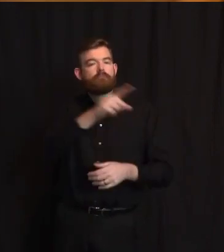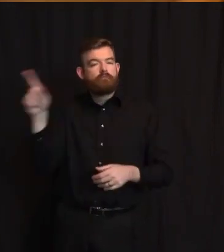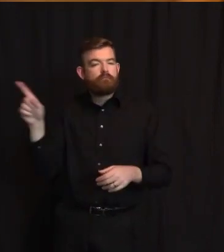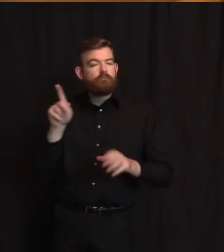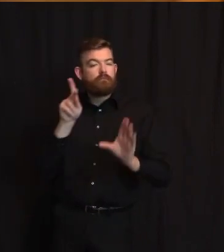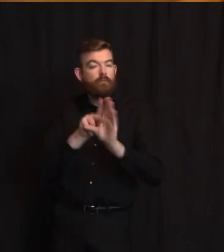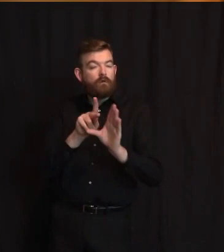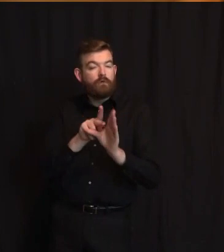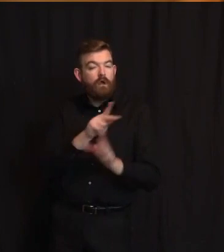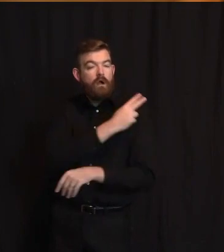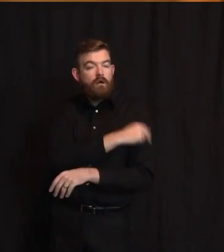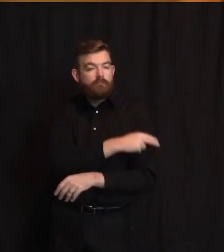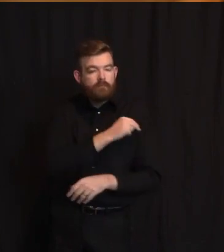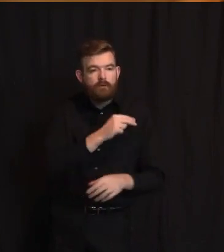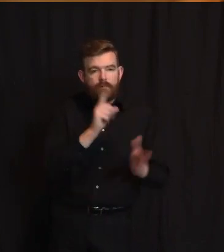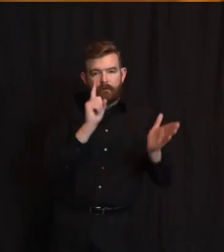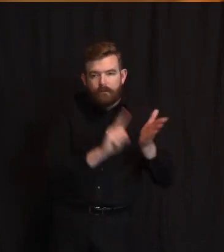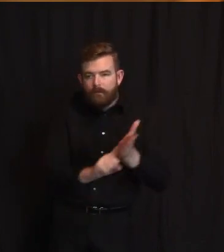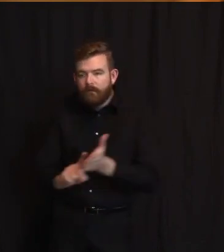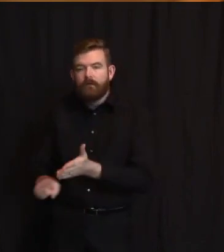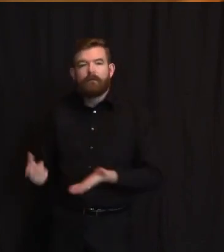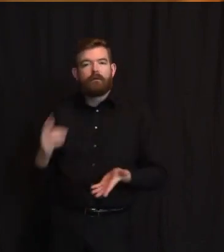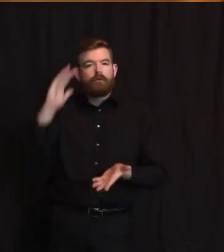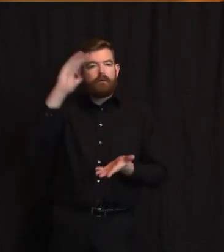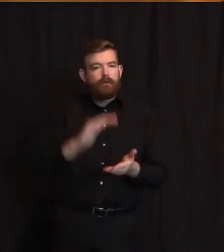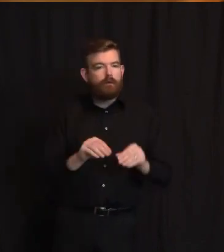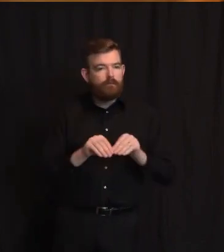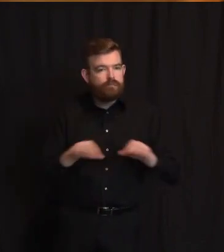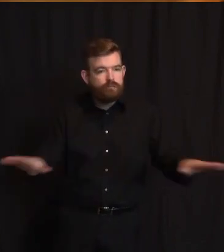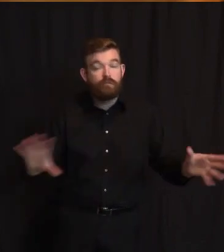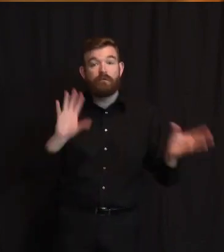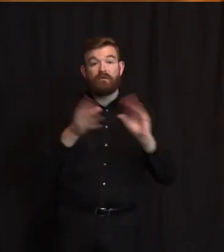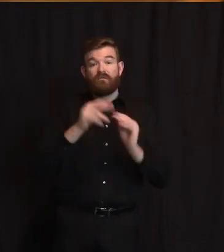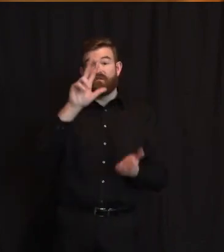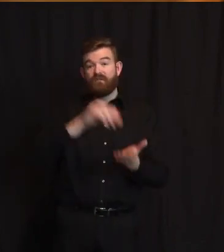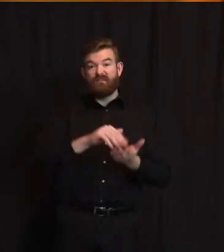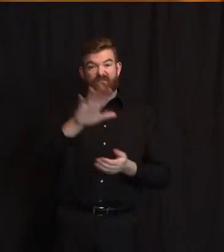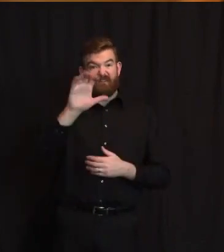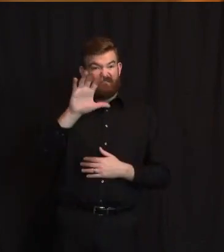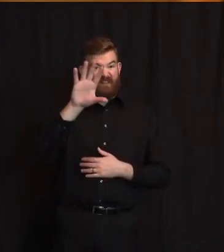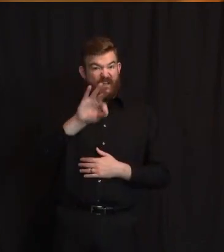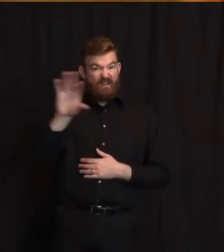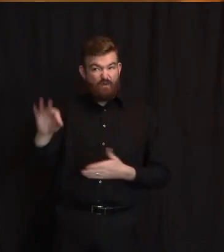Today, we are reporting 3,599 new cases for a total of